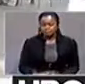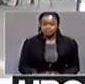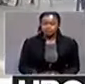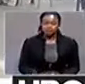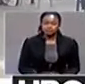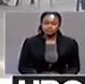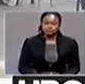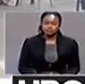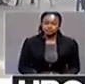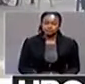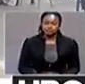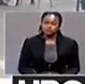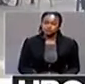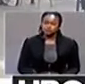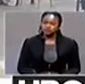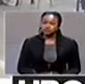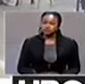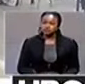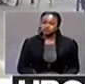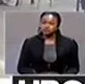Viandala say.